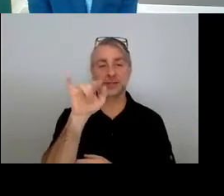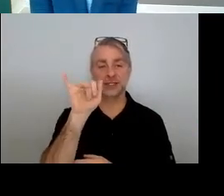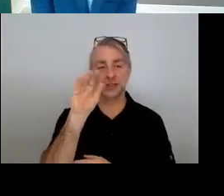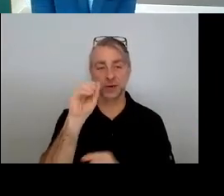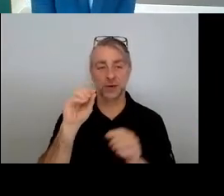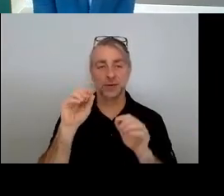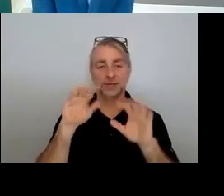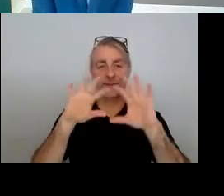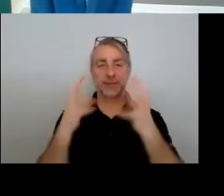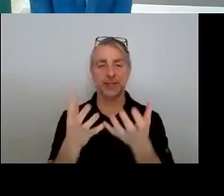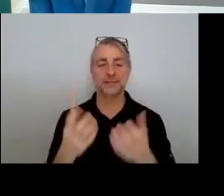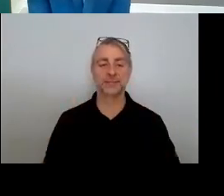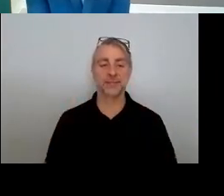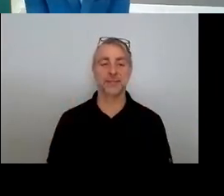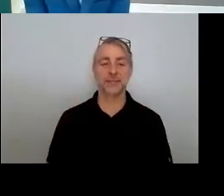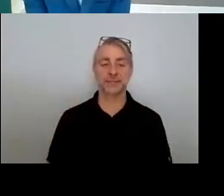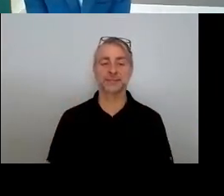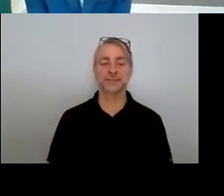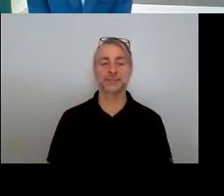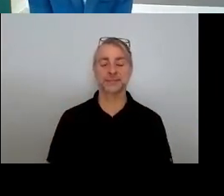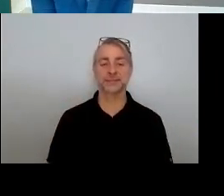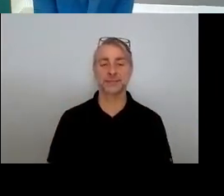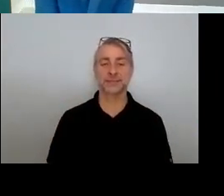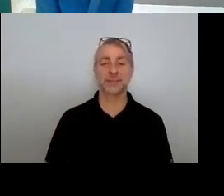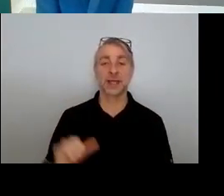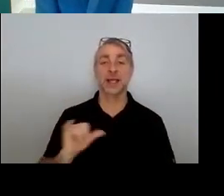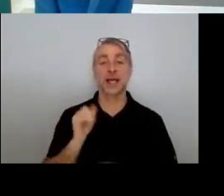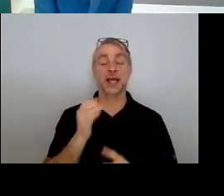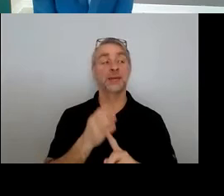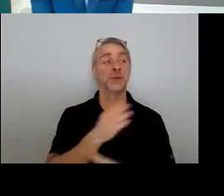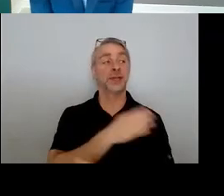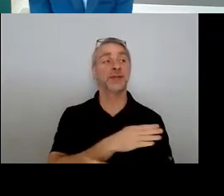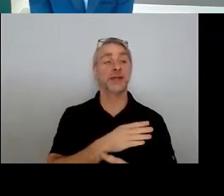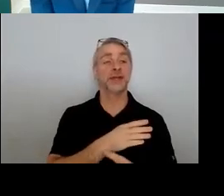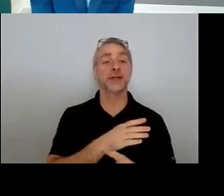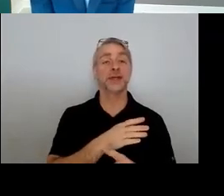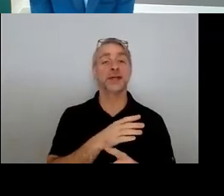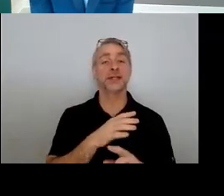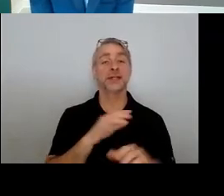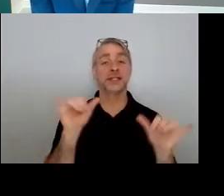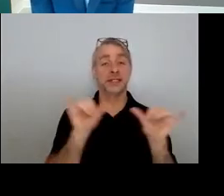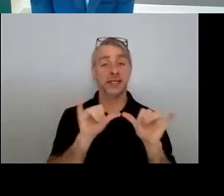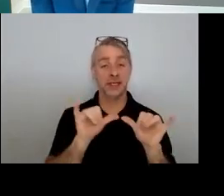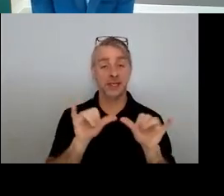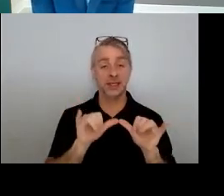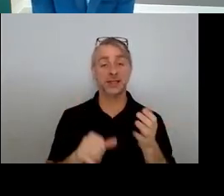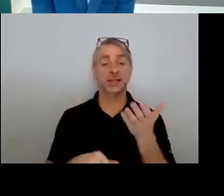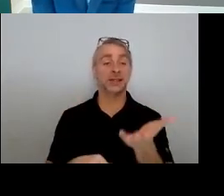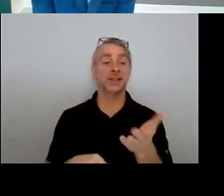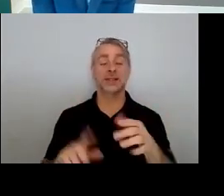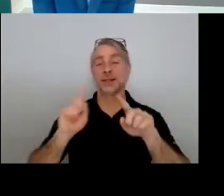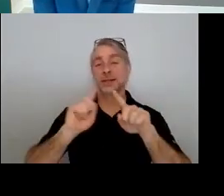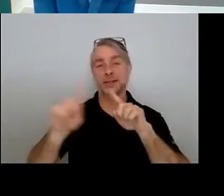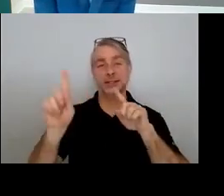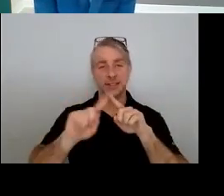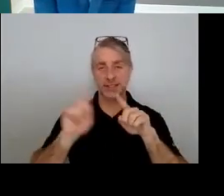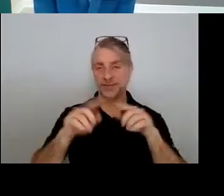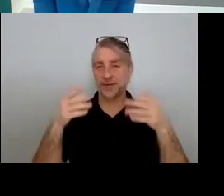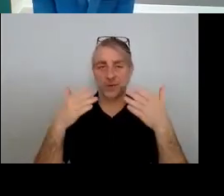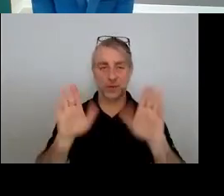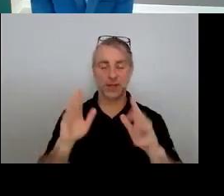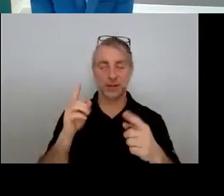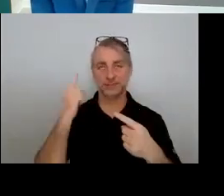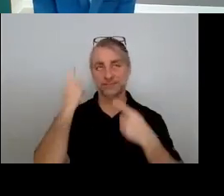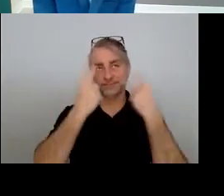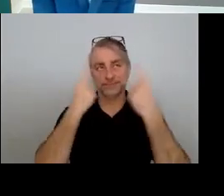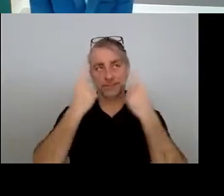the past effect sizes that can be calculated, there's lots of different ways to think about the estimation